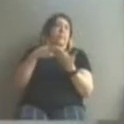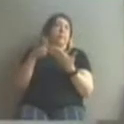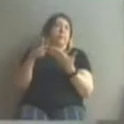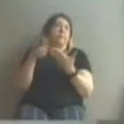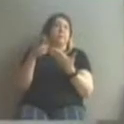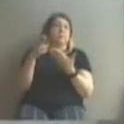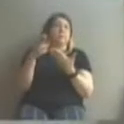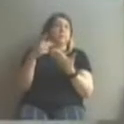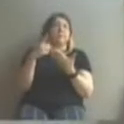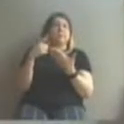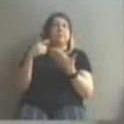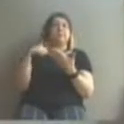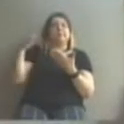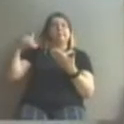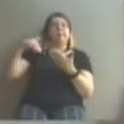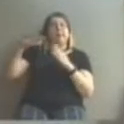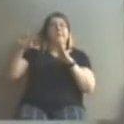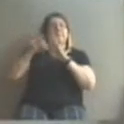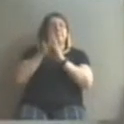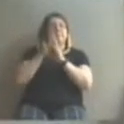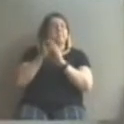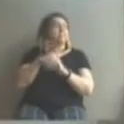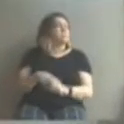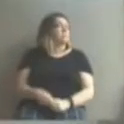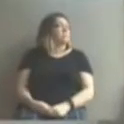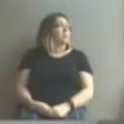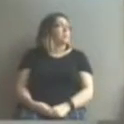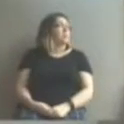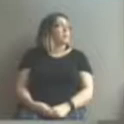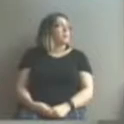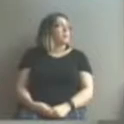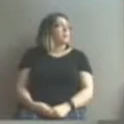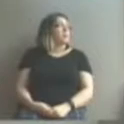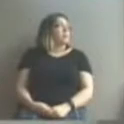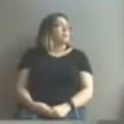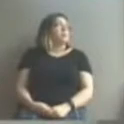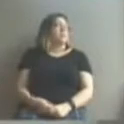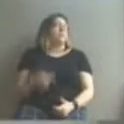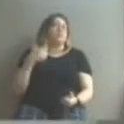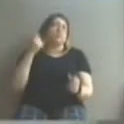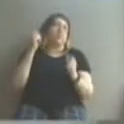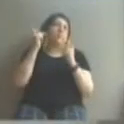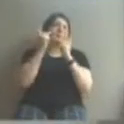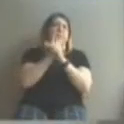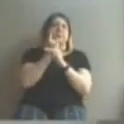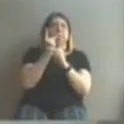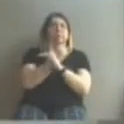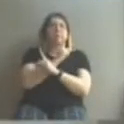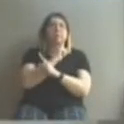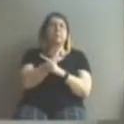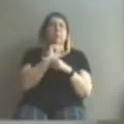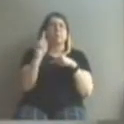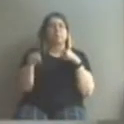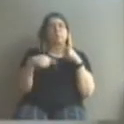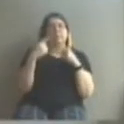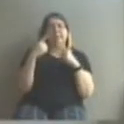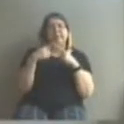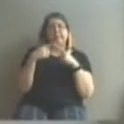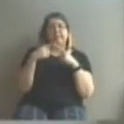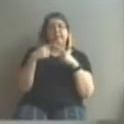We haven't identified that day yet. Okay, I'm just trying to figure out at what point, you know, when this, you